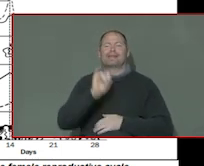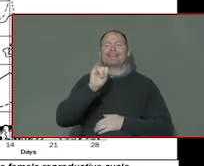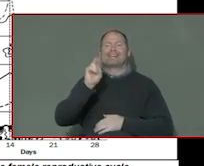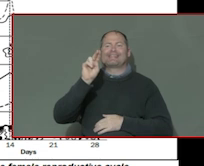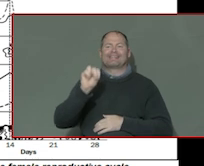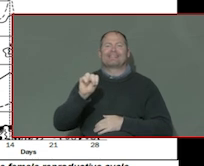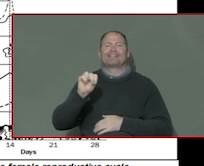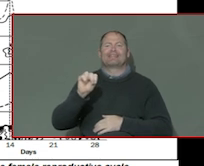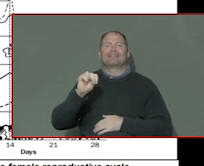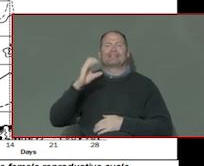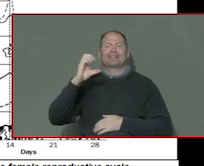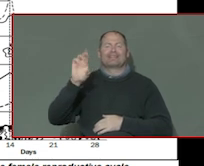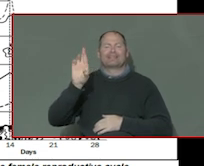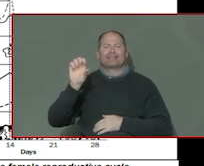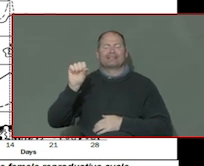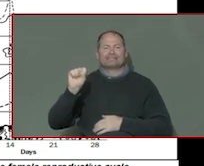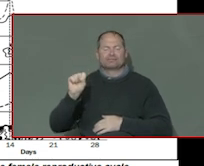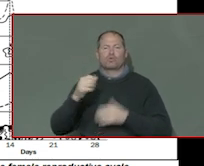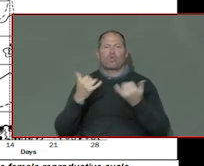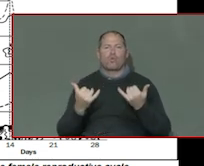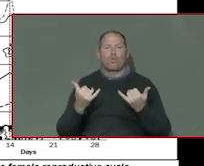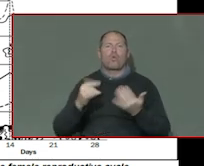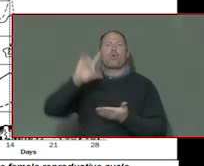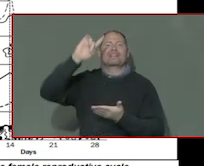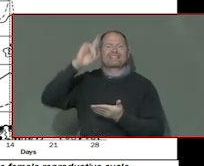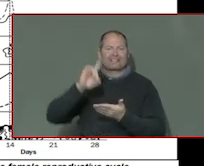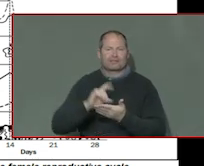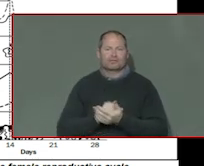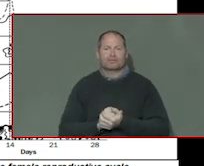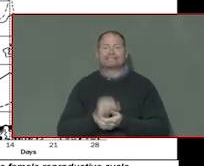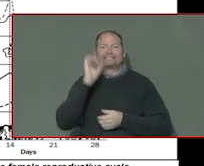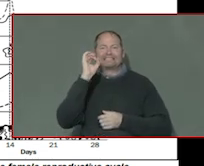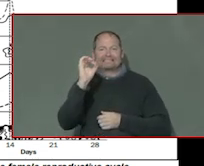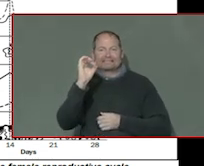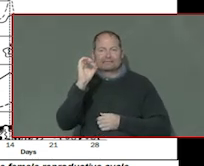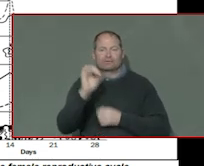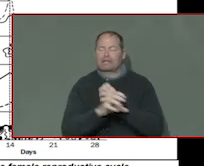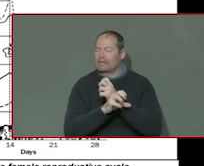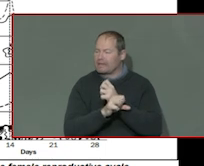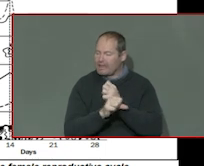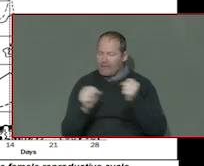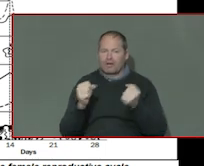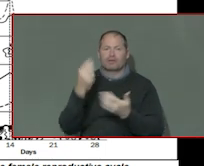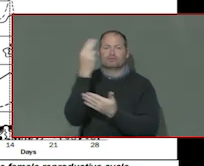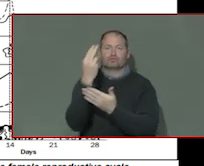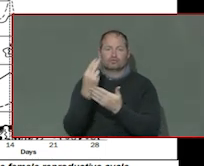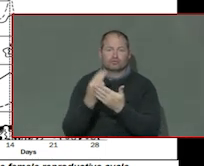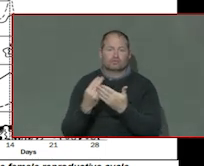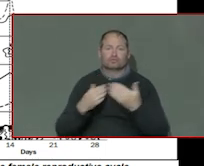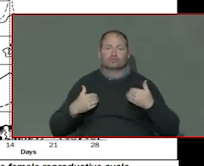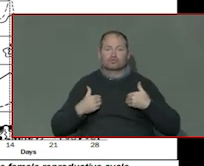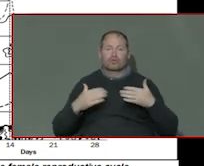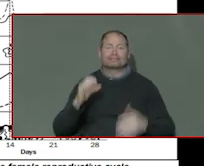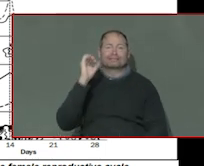the level will decrease. But it will never ever be 0. No graph will ever start at